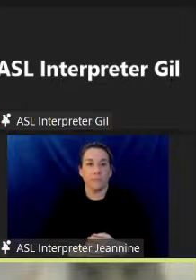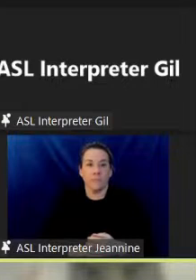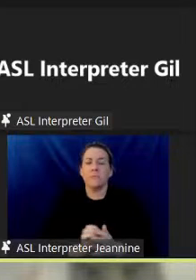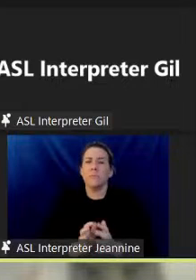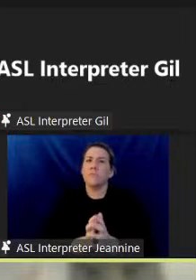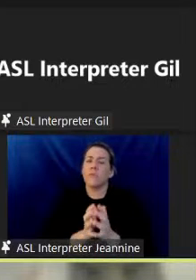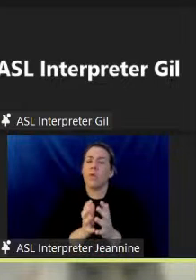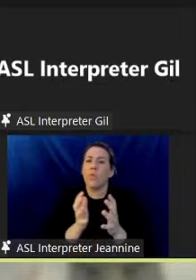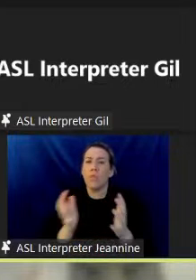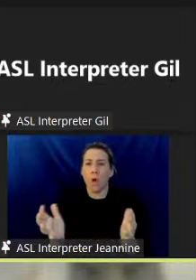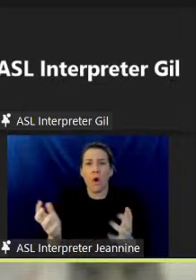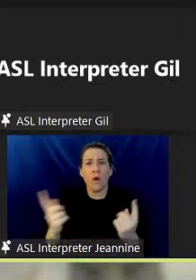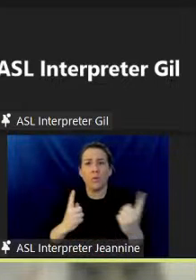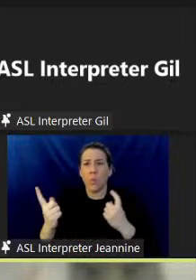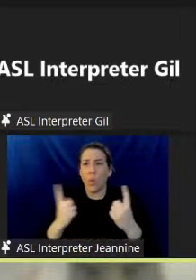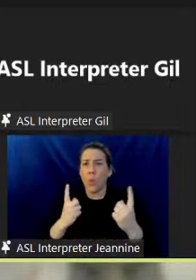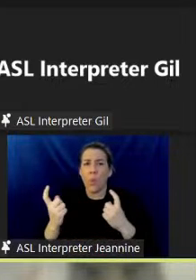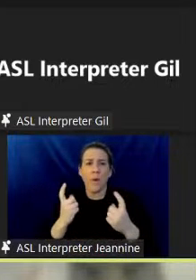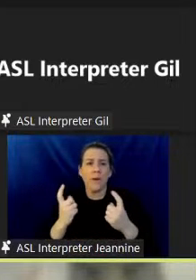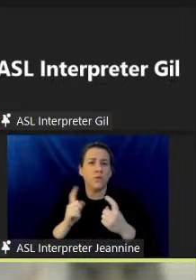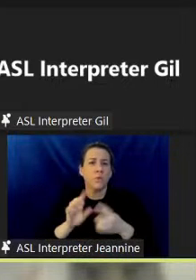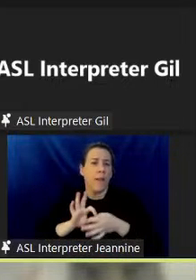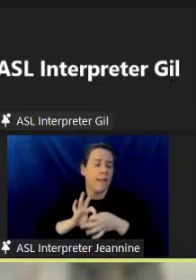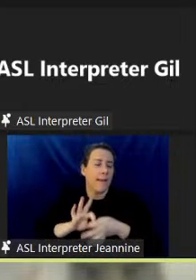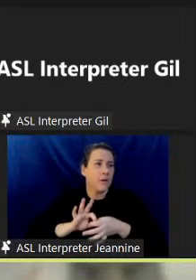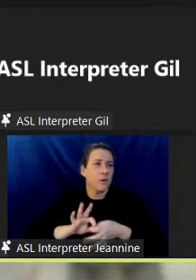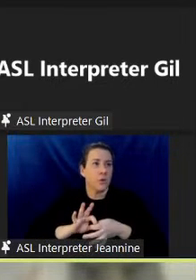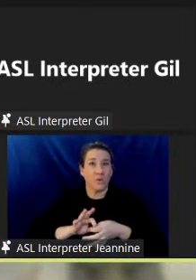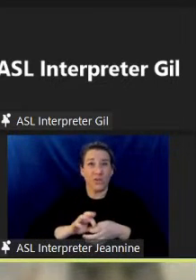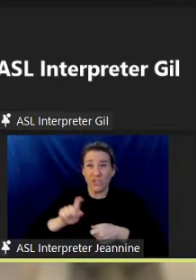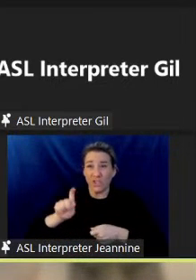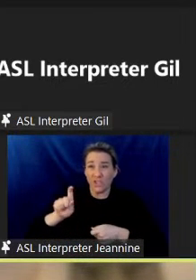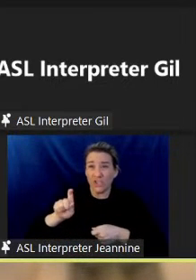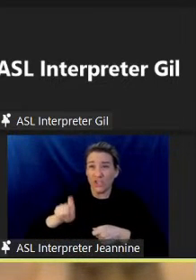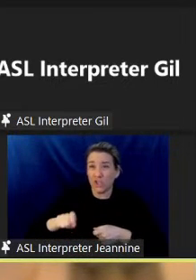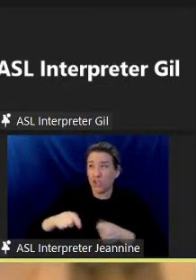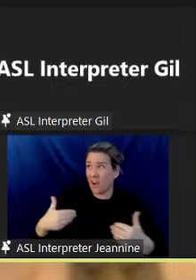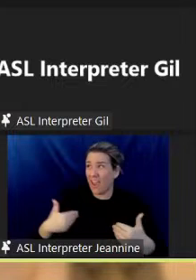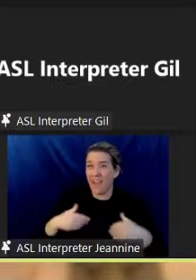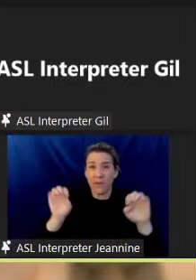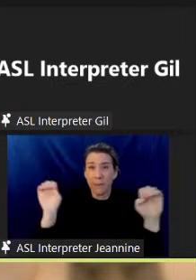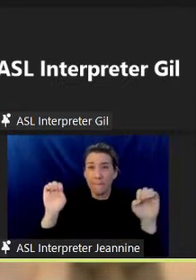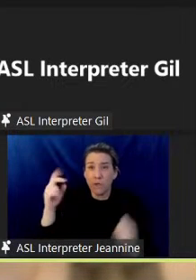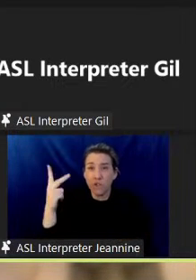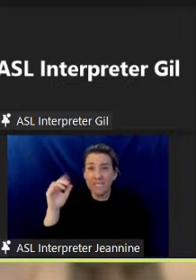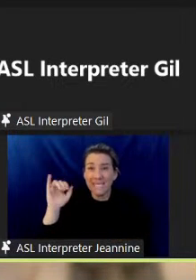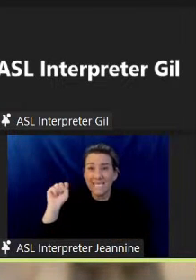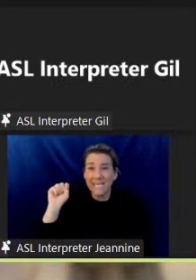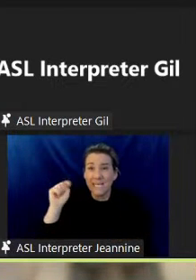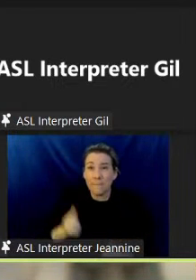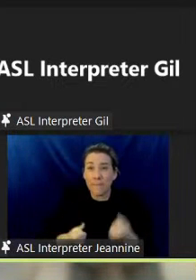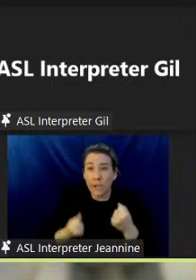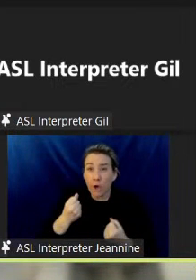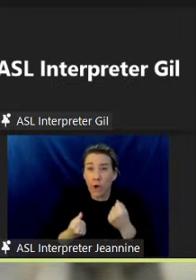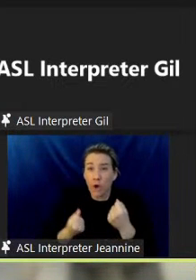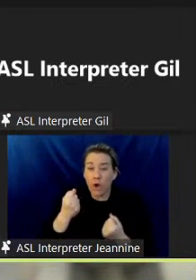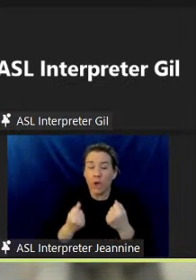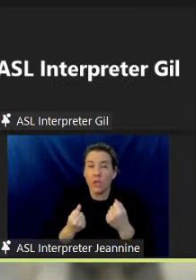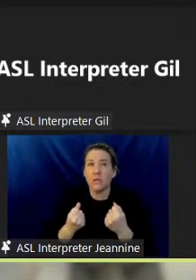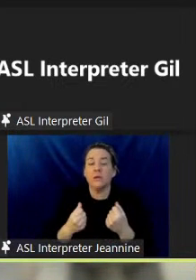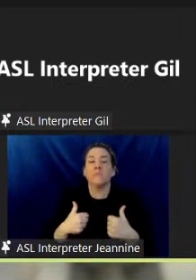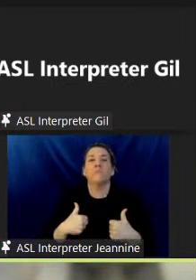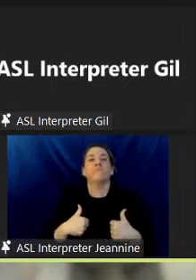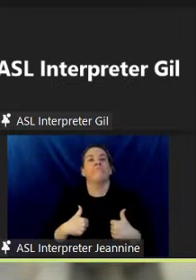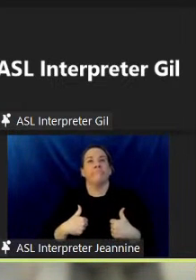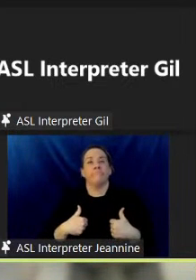get questions on should I have some kind of an emergency kit in my car? I really